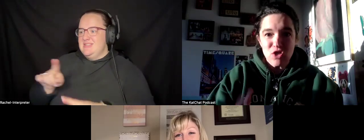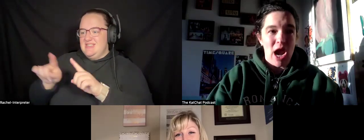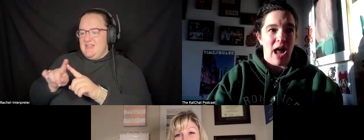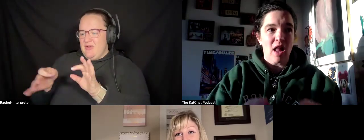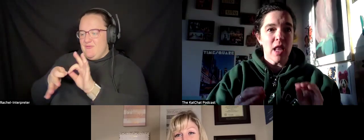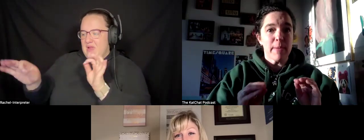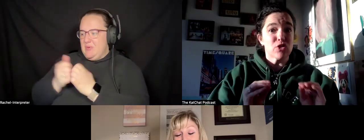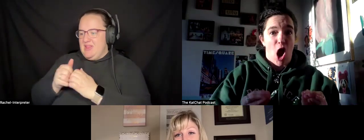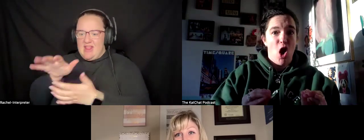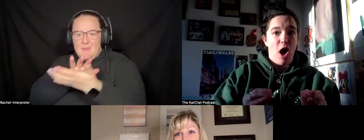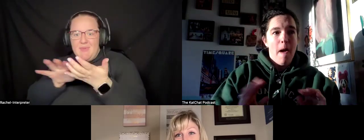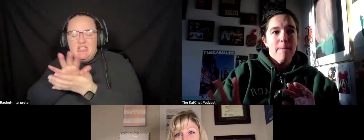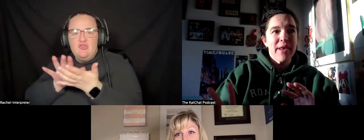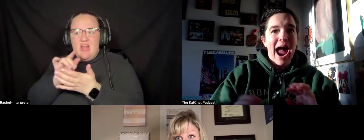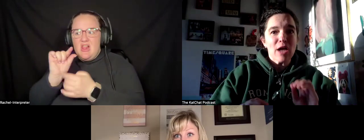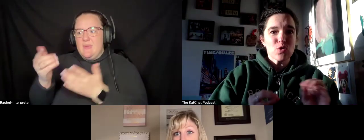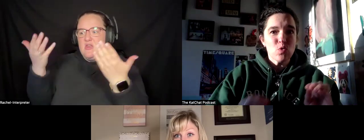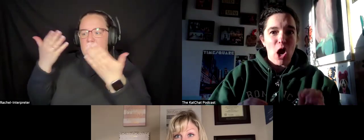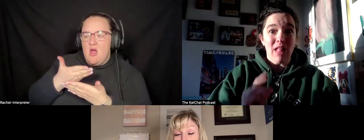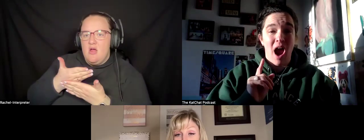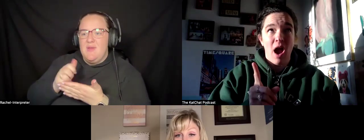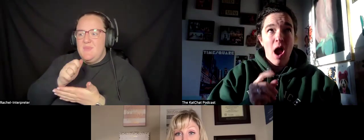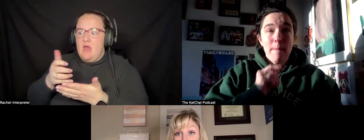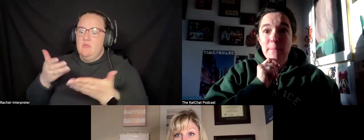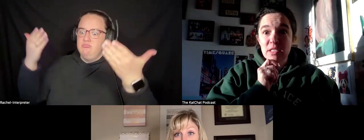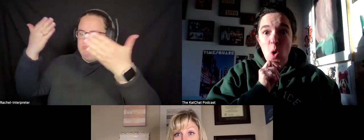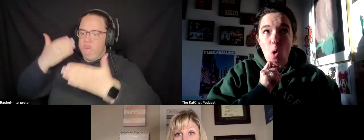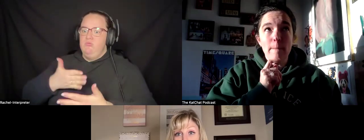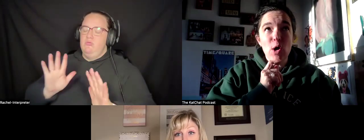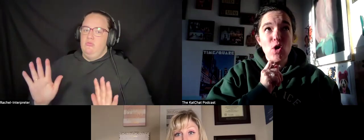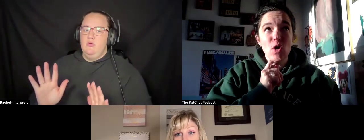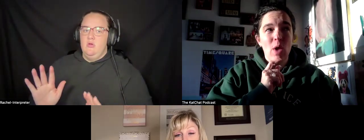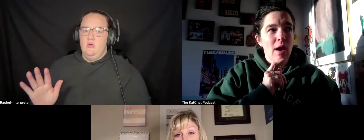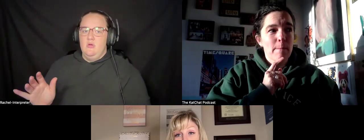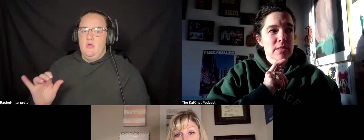the mystery like a little bit dark, but now to the like